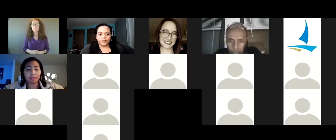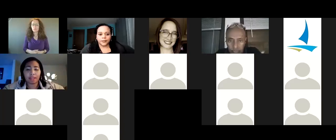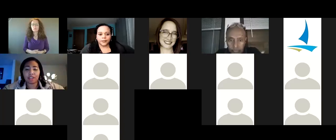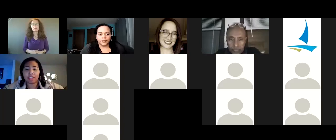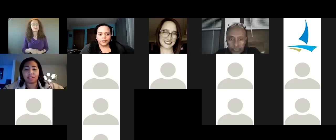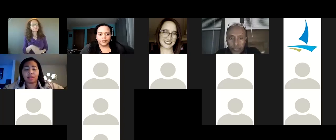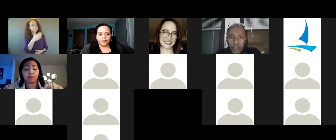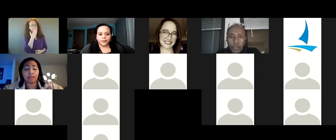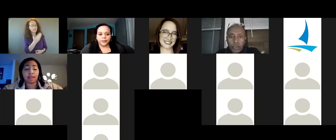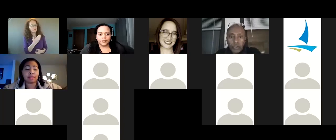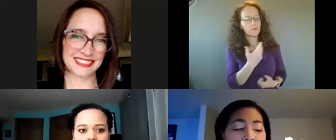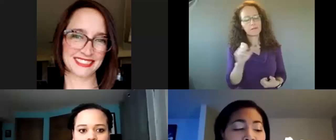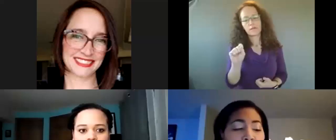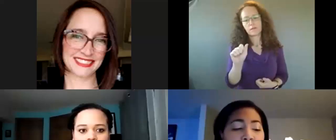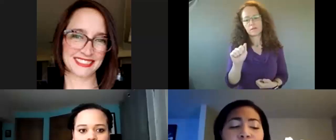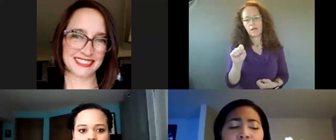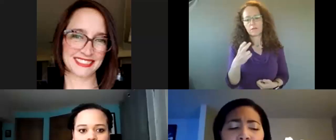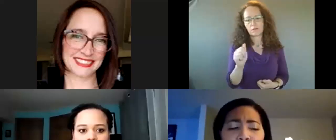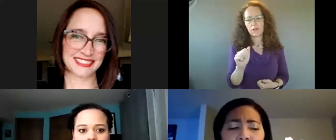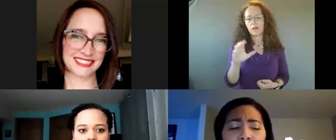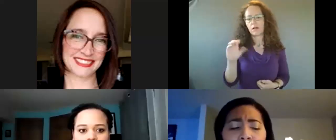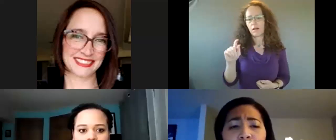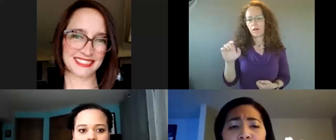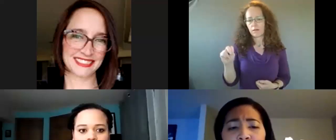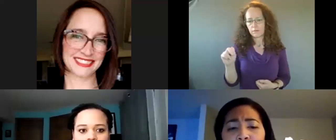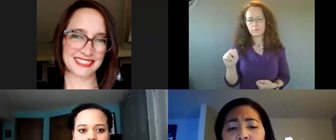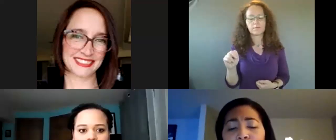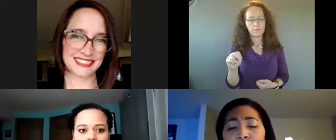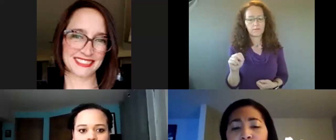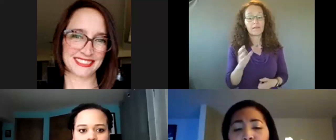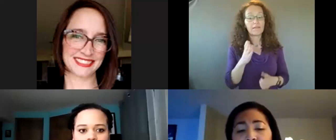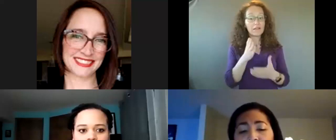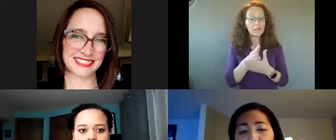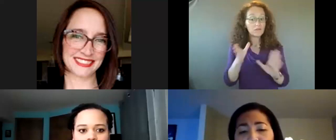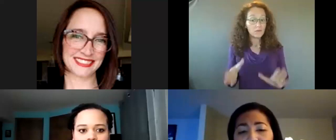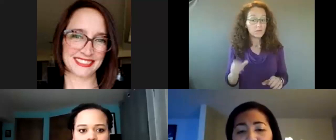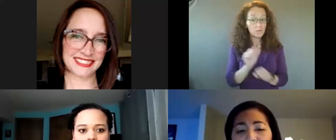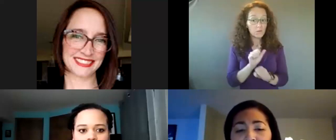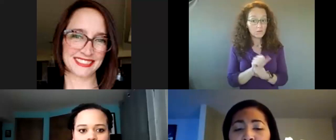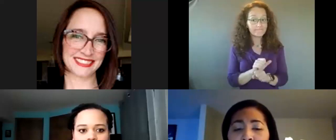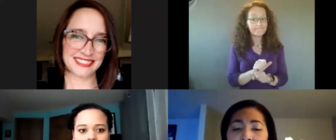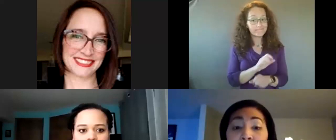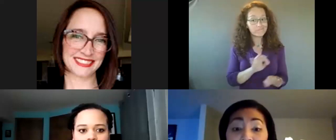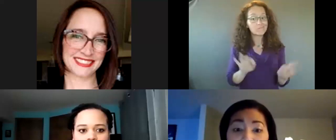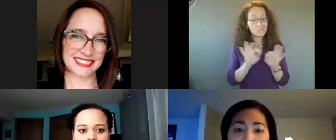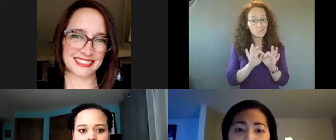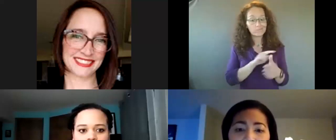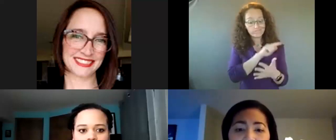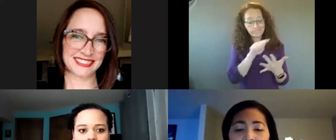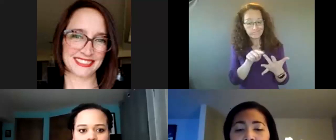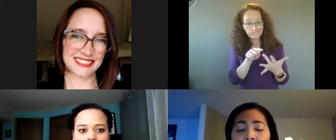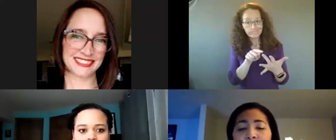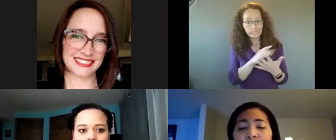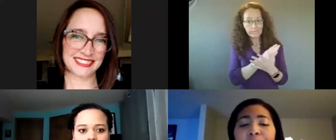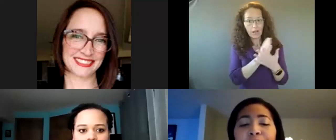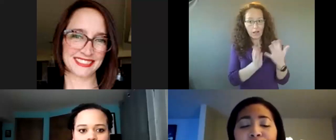Thanks for that, Jen. So yes, I think, um, the instructor work is really an important part of the portfolio and developing portfolio